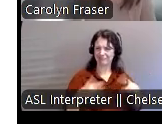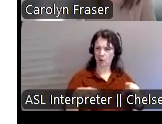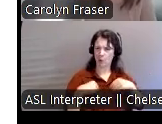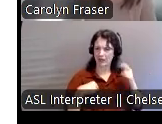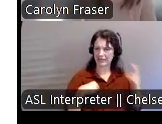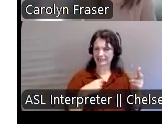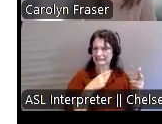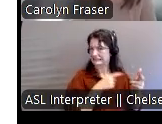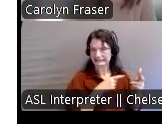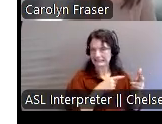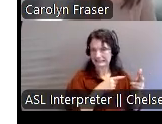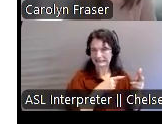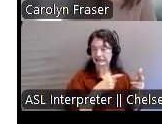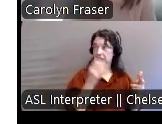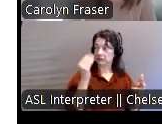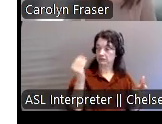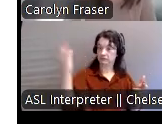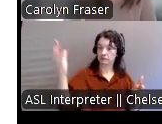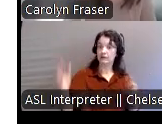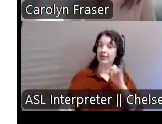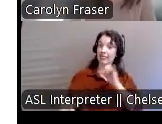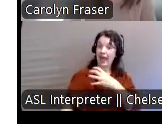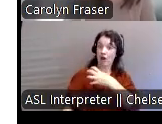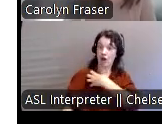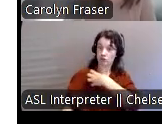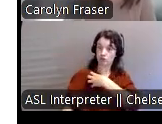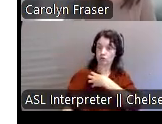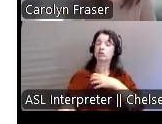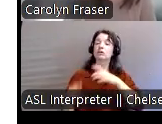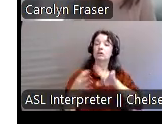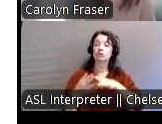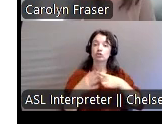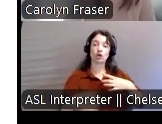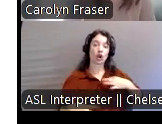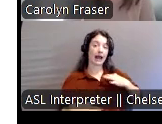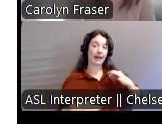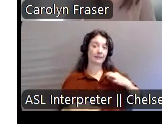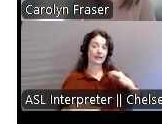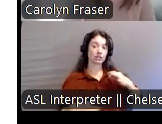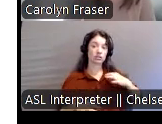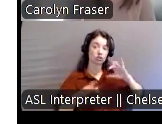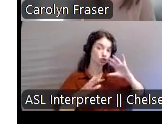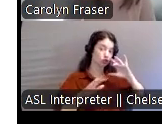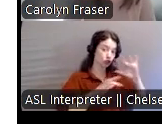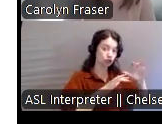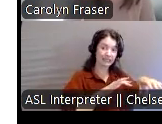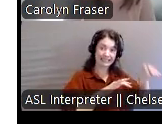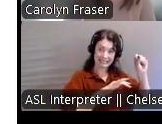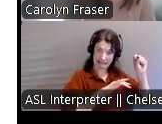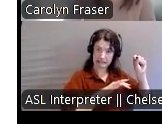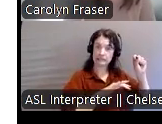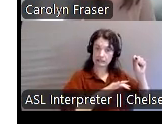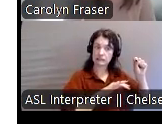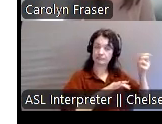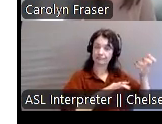firearms, and the police officer can start an application for a warrant to search and seize these firearms in the interest of